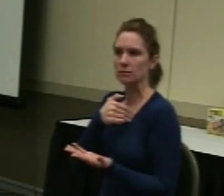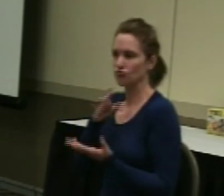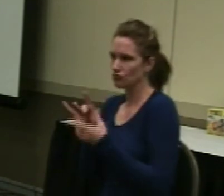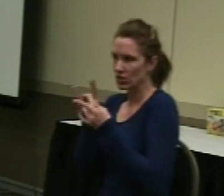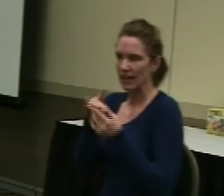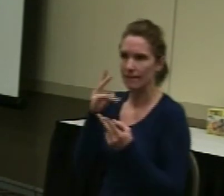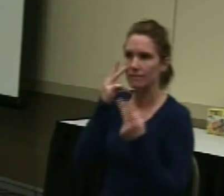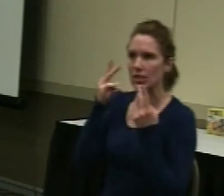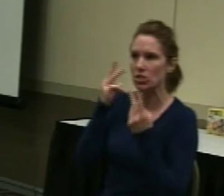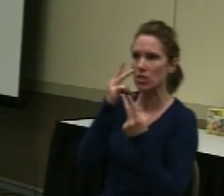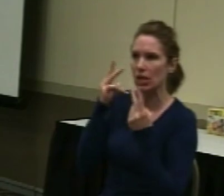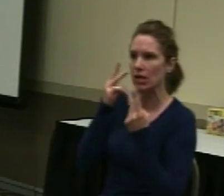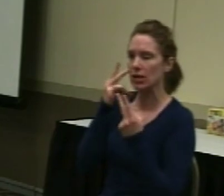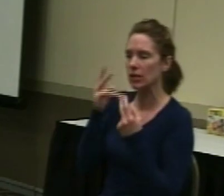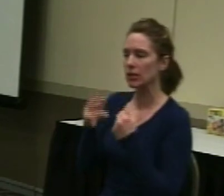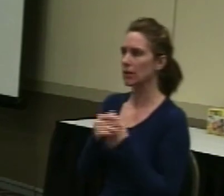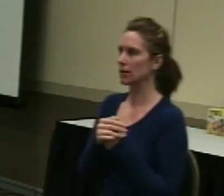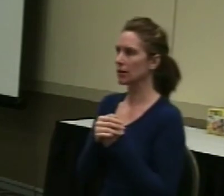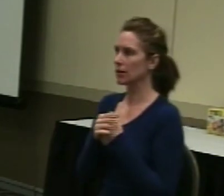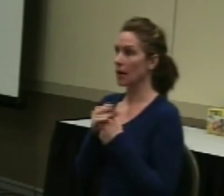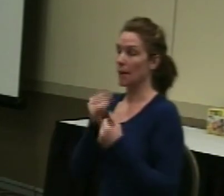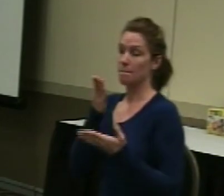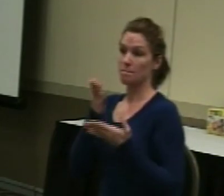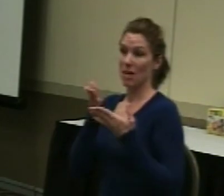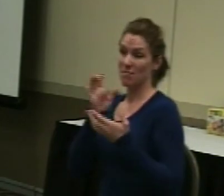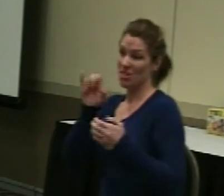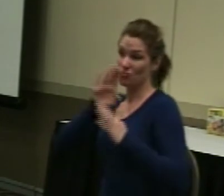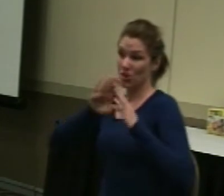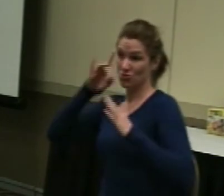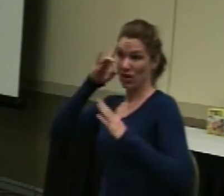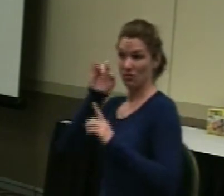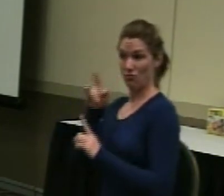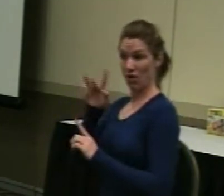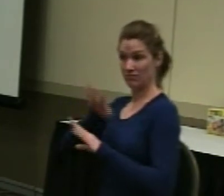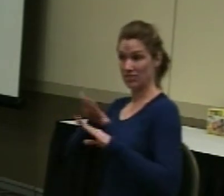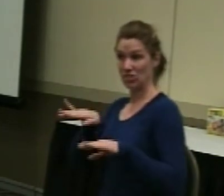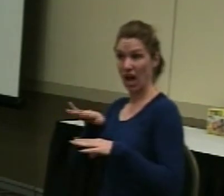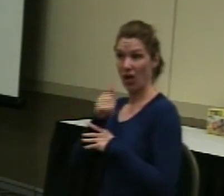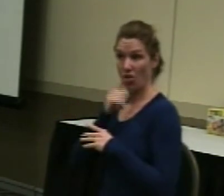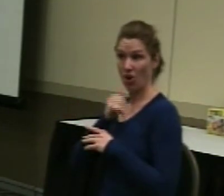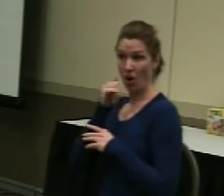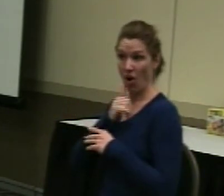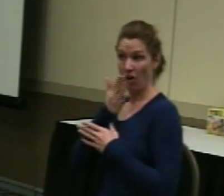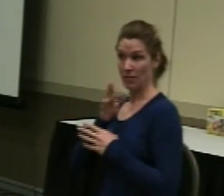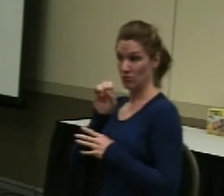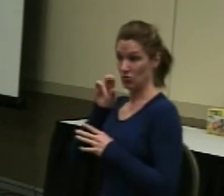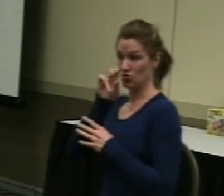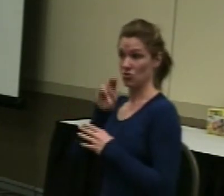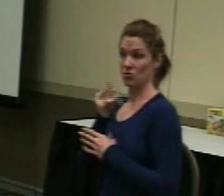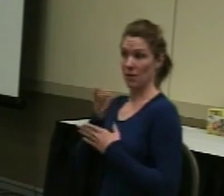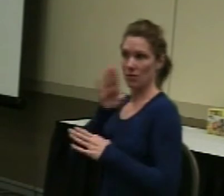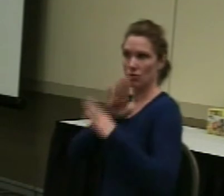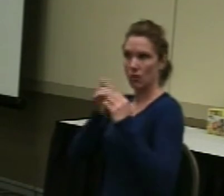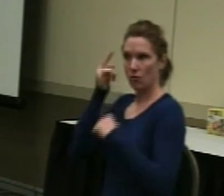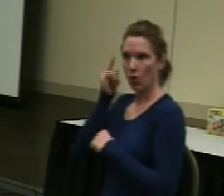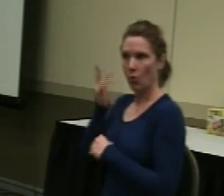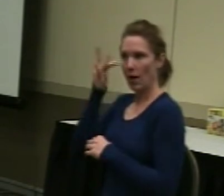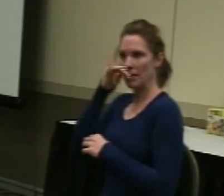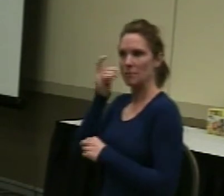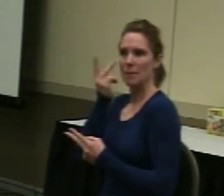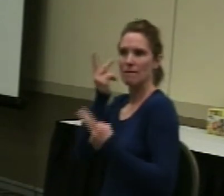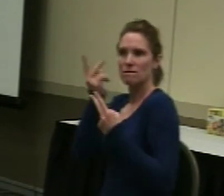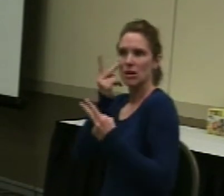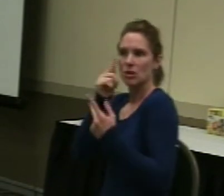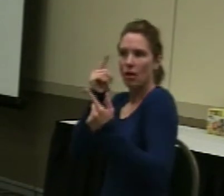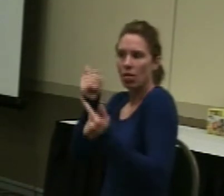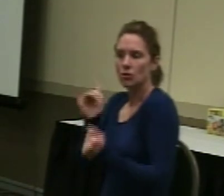at birth, and this might be a source of frustration. Exactly. And now, so you're thinking her vision needs to be checked.